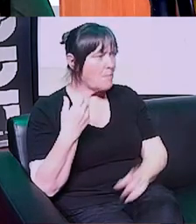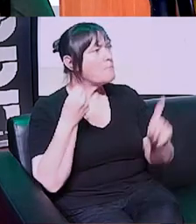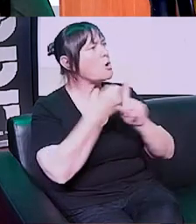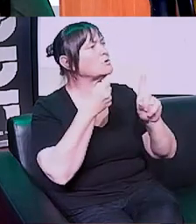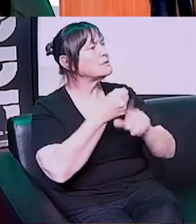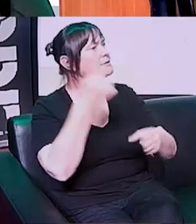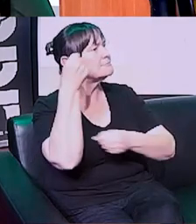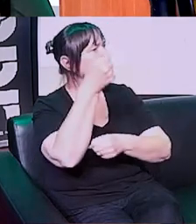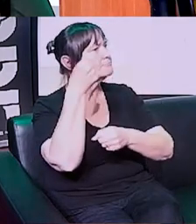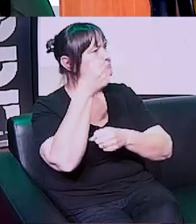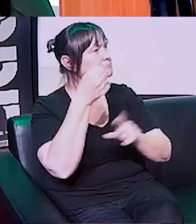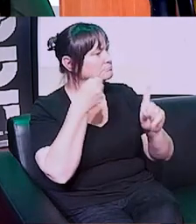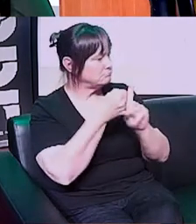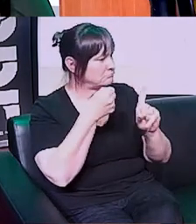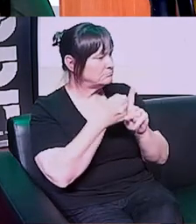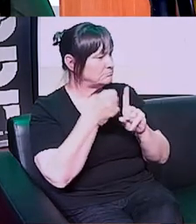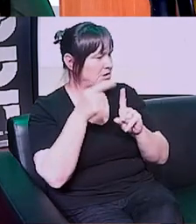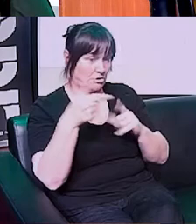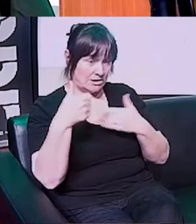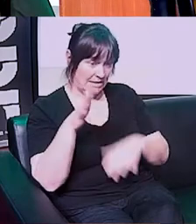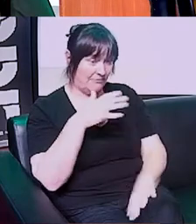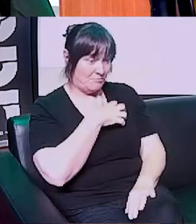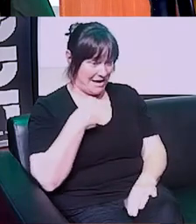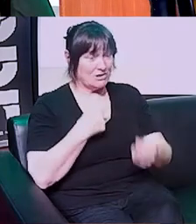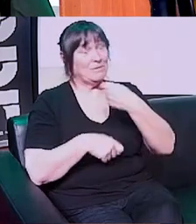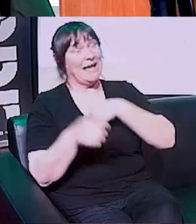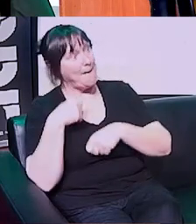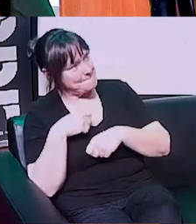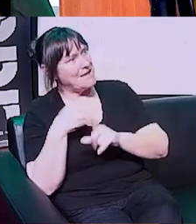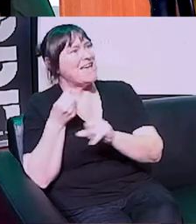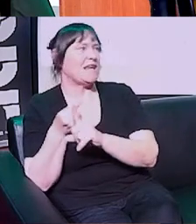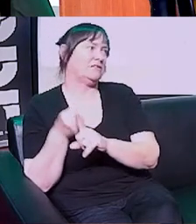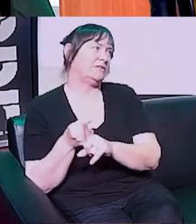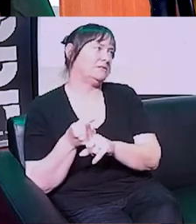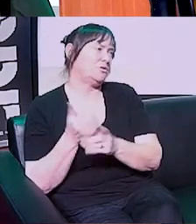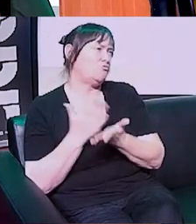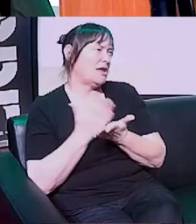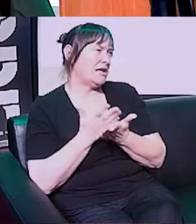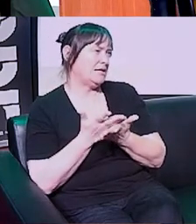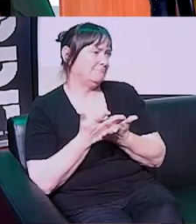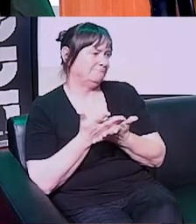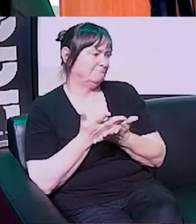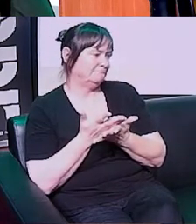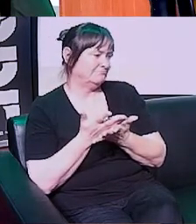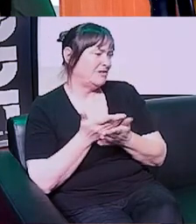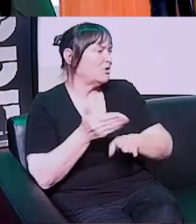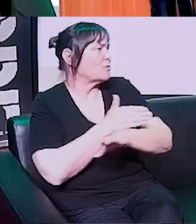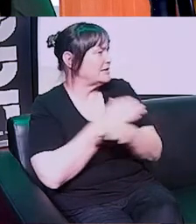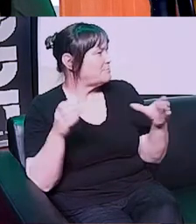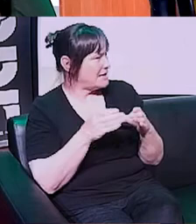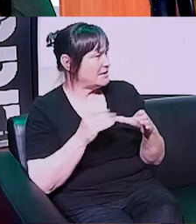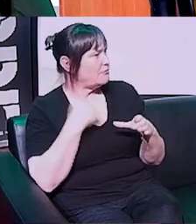protesting outside the oil summit. So she left Parliament to become an activist. So it's actually part of the DNA of the Greens.